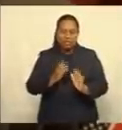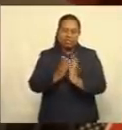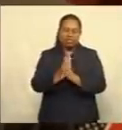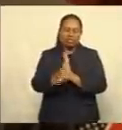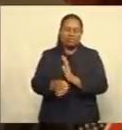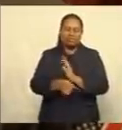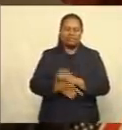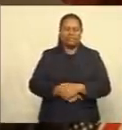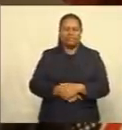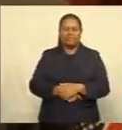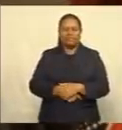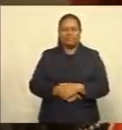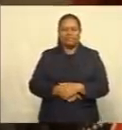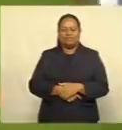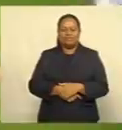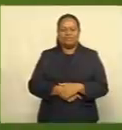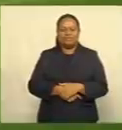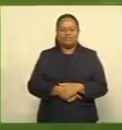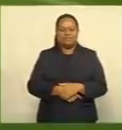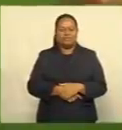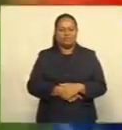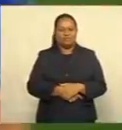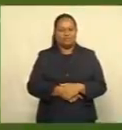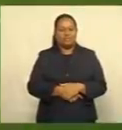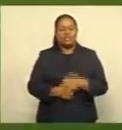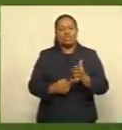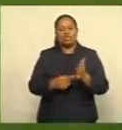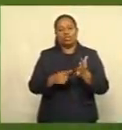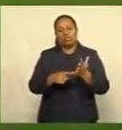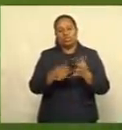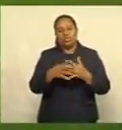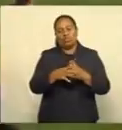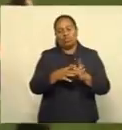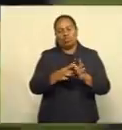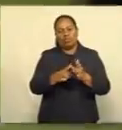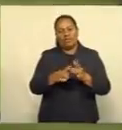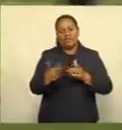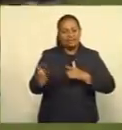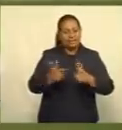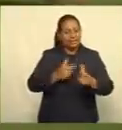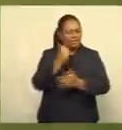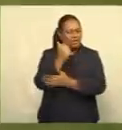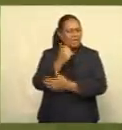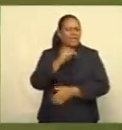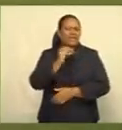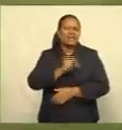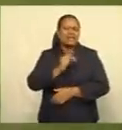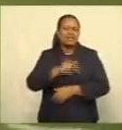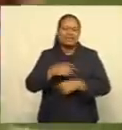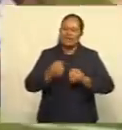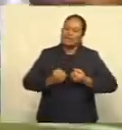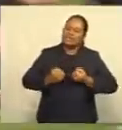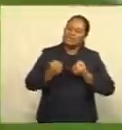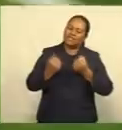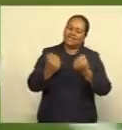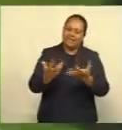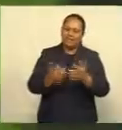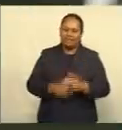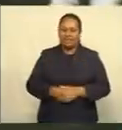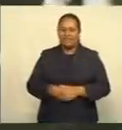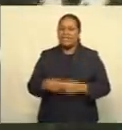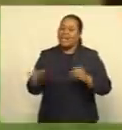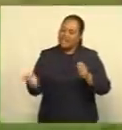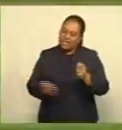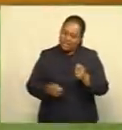then maybe 15s. Tuwai stresses that Sevens rugby requires a lot of sacrifices, effort and